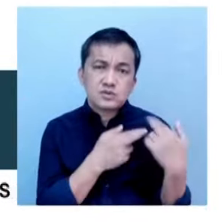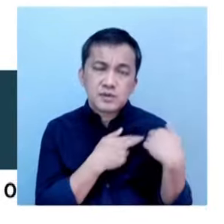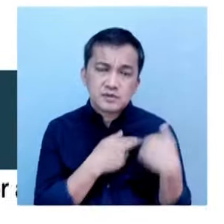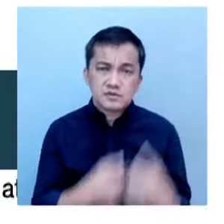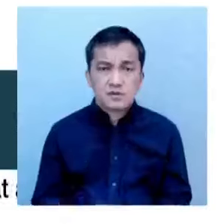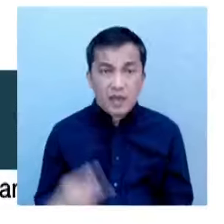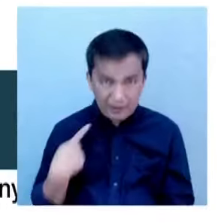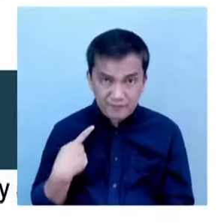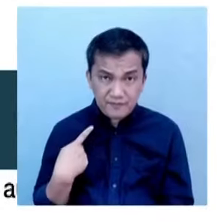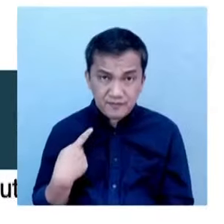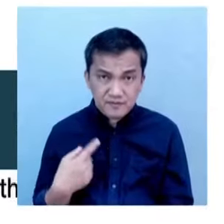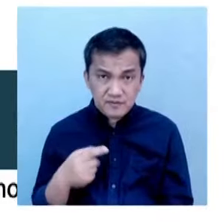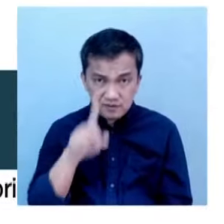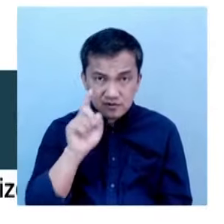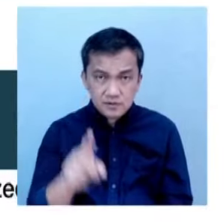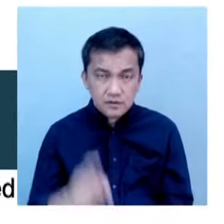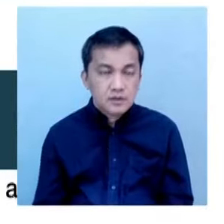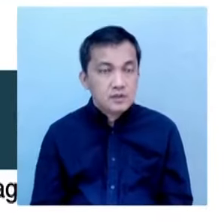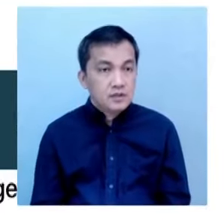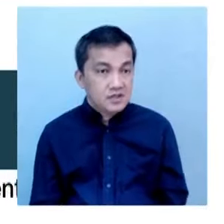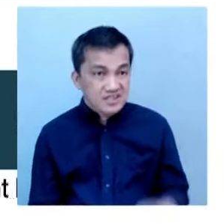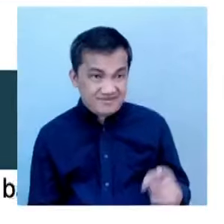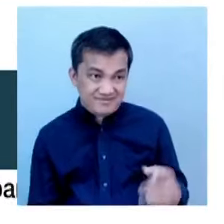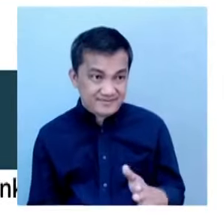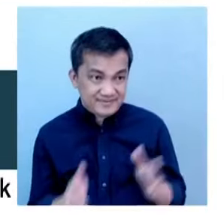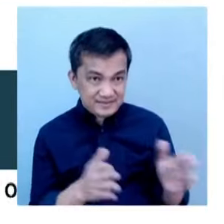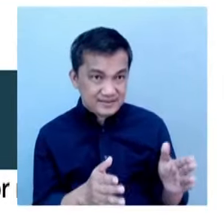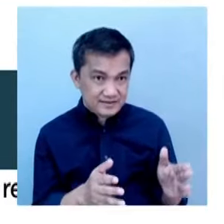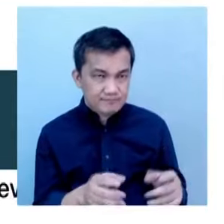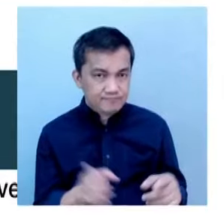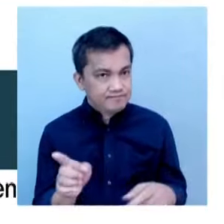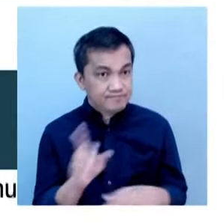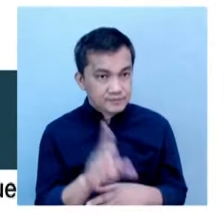Well, if we discover and we find out,